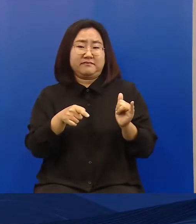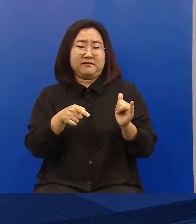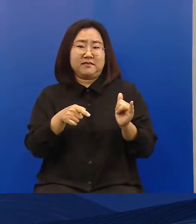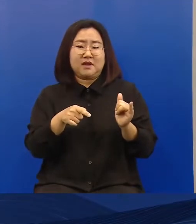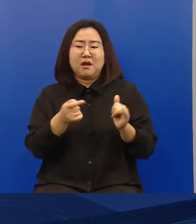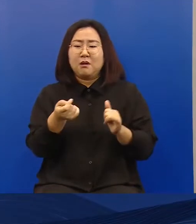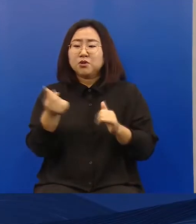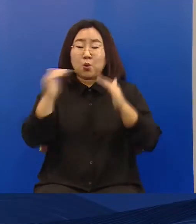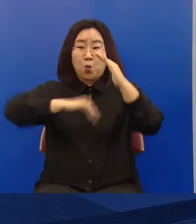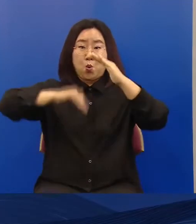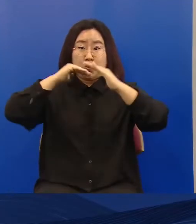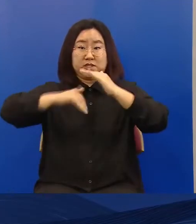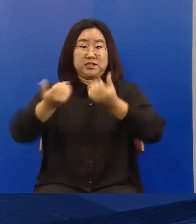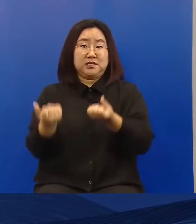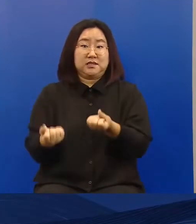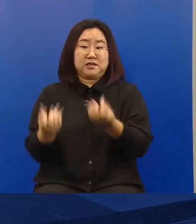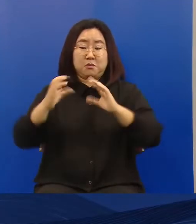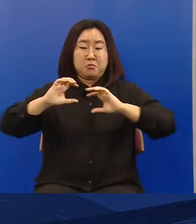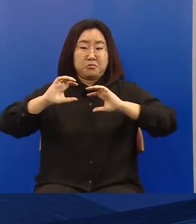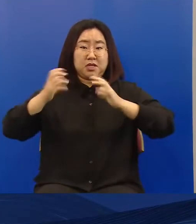the sign language interpretation.